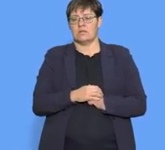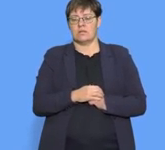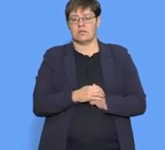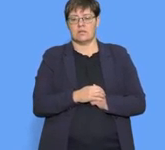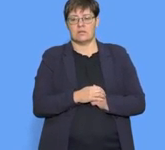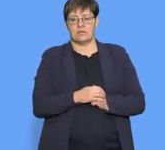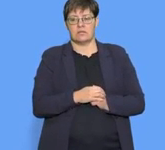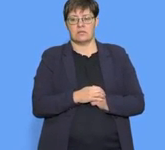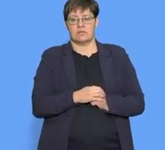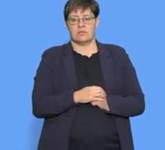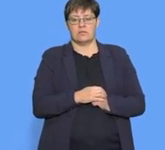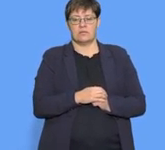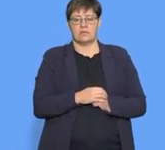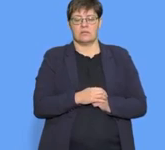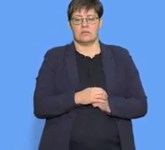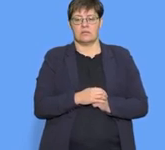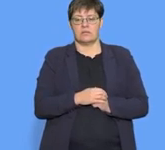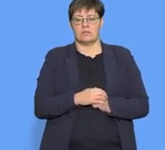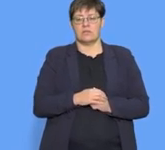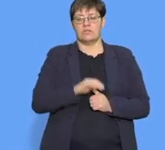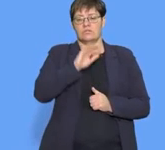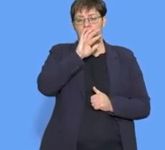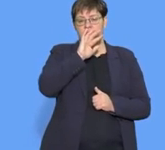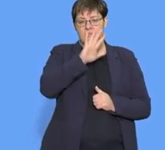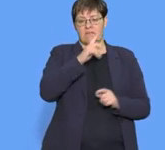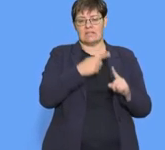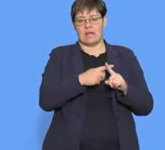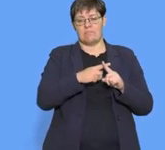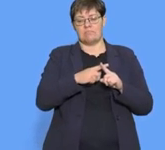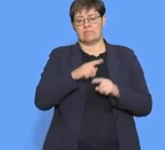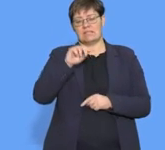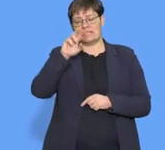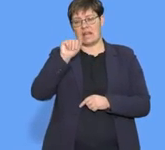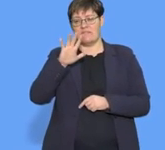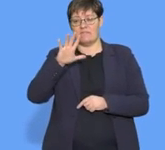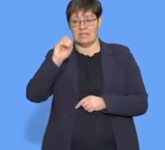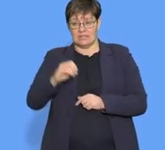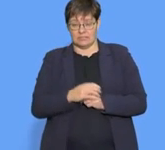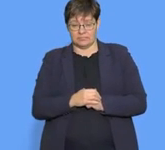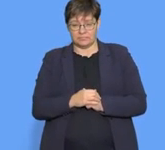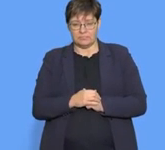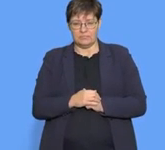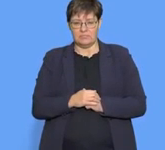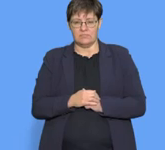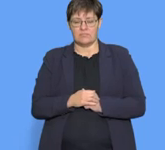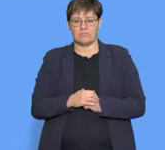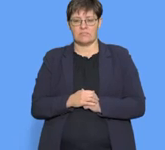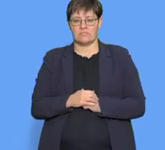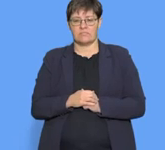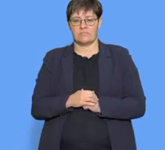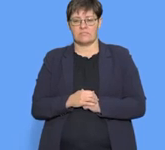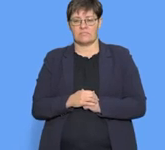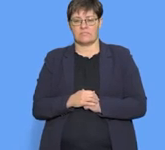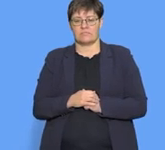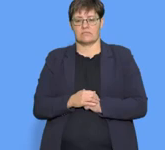this. So in other words, BD will equal to 5 times 10 of 50, plug that into our calculator,